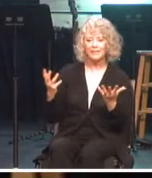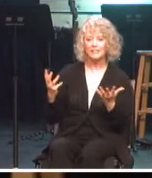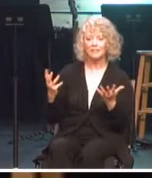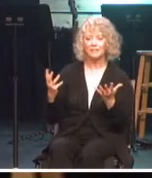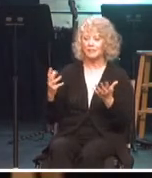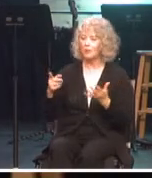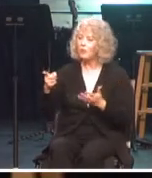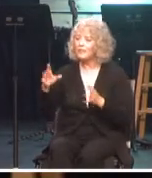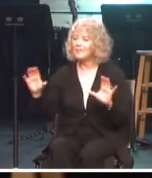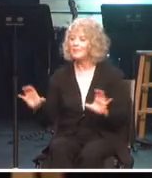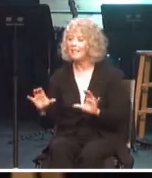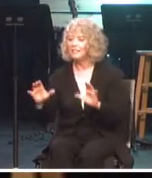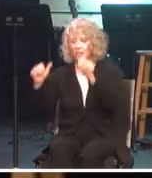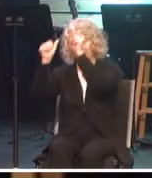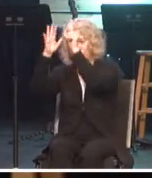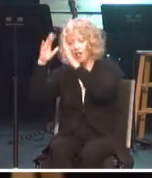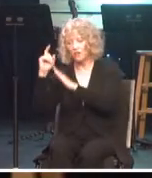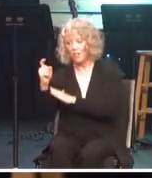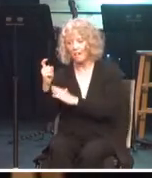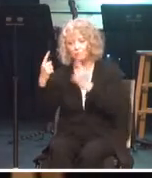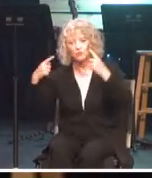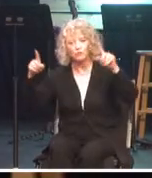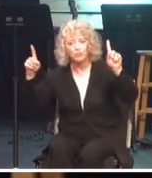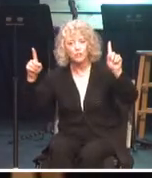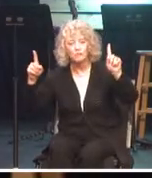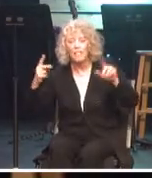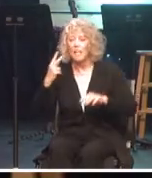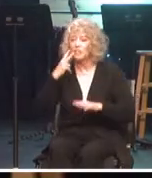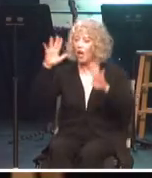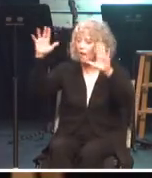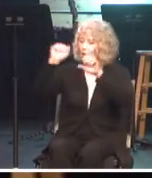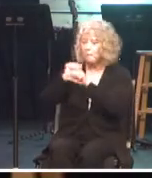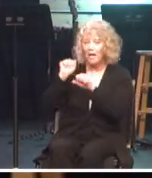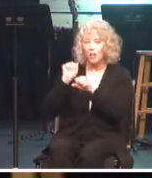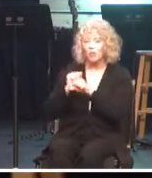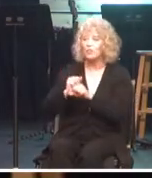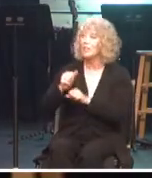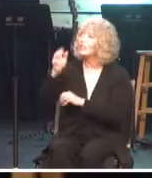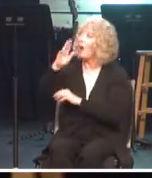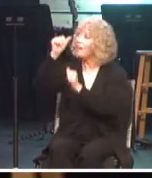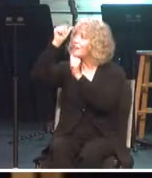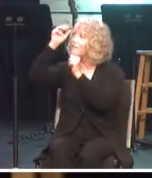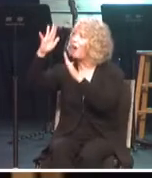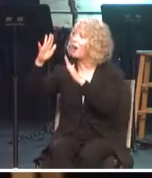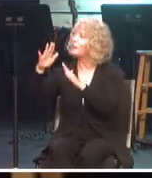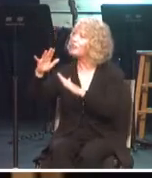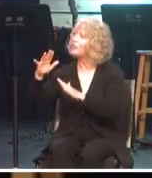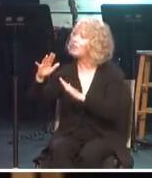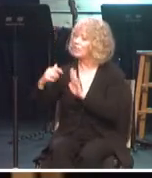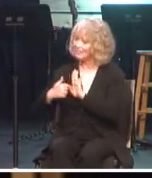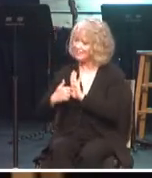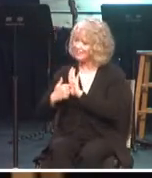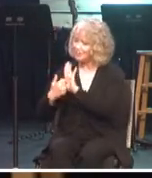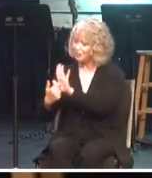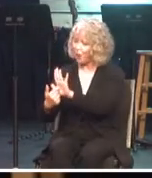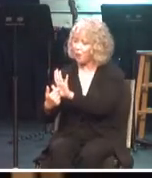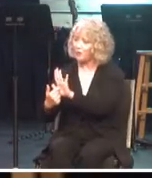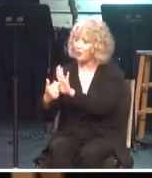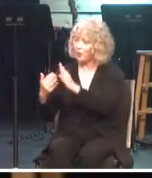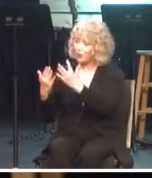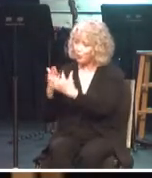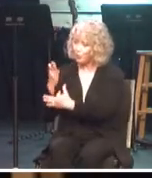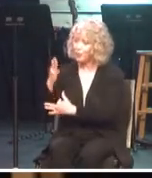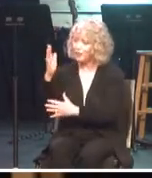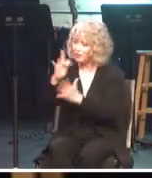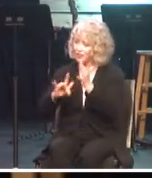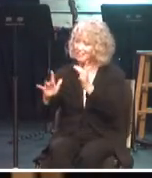do. He saw the miracles. These were God the Father's testimony that Jesus is his Son, who